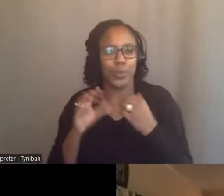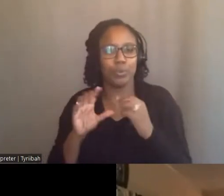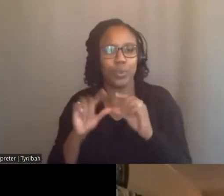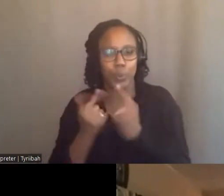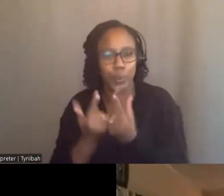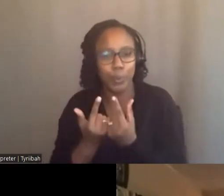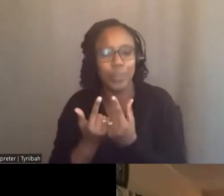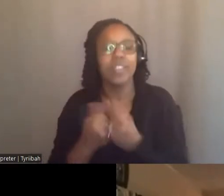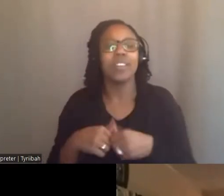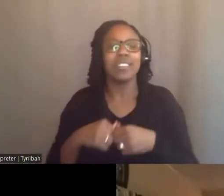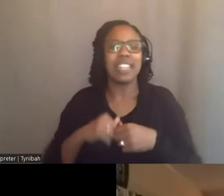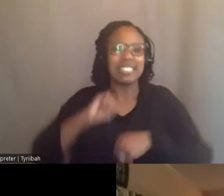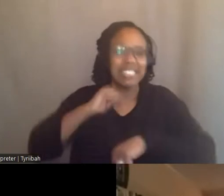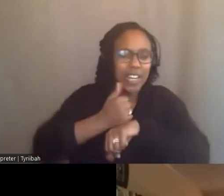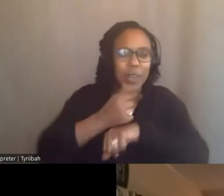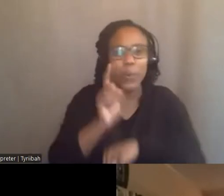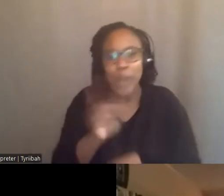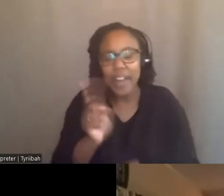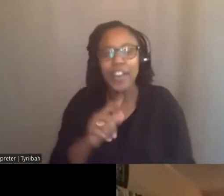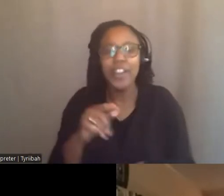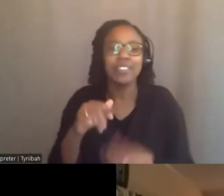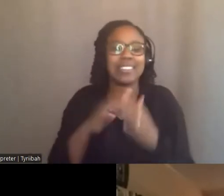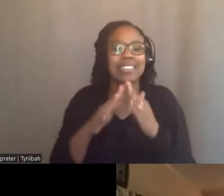Chicago, Milwaukee,